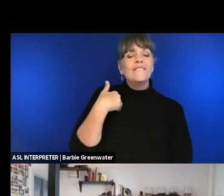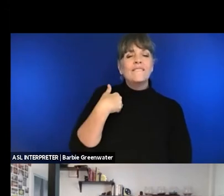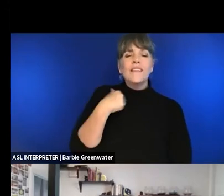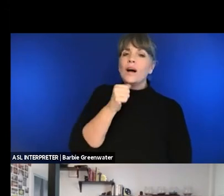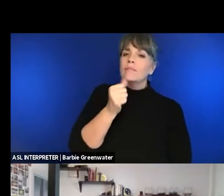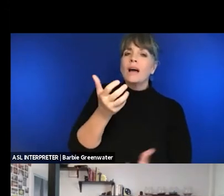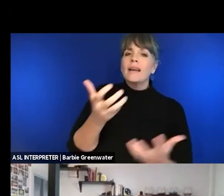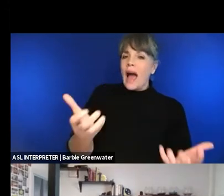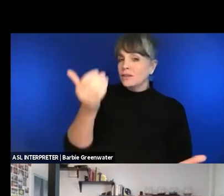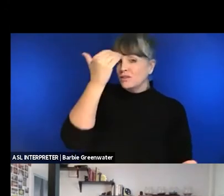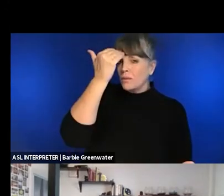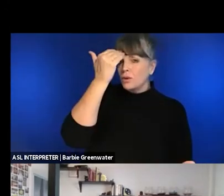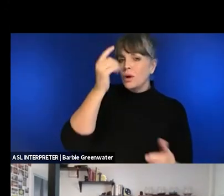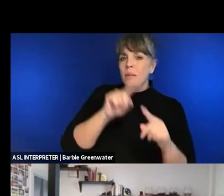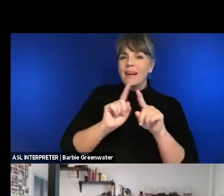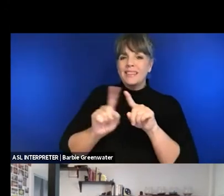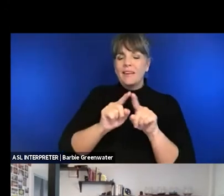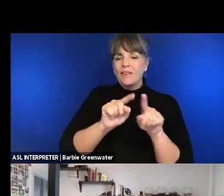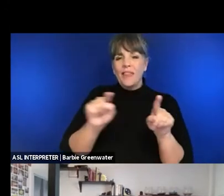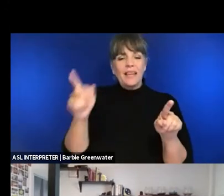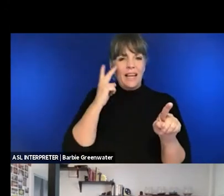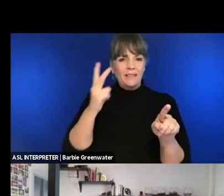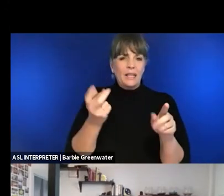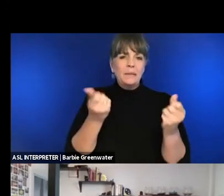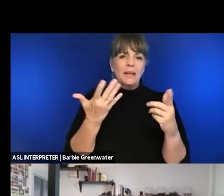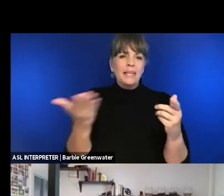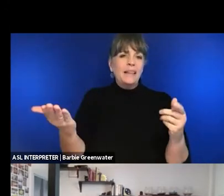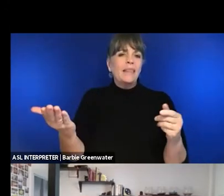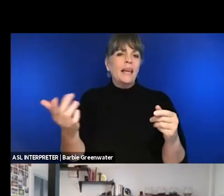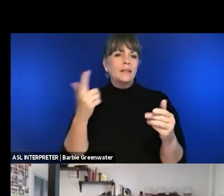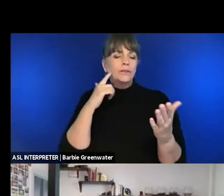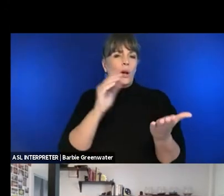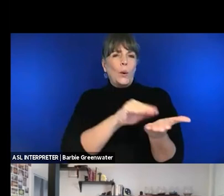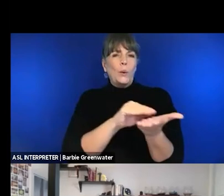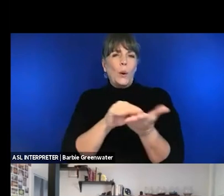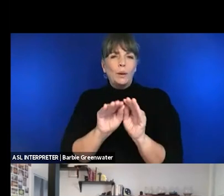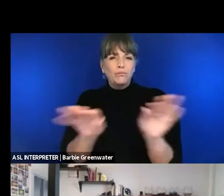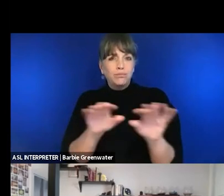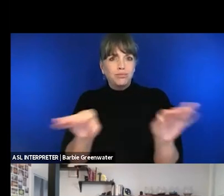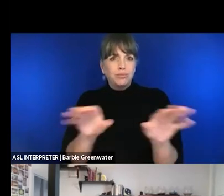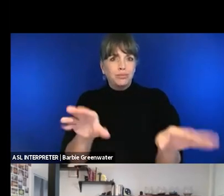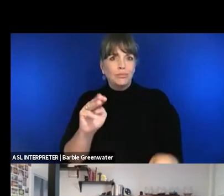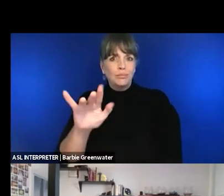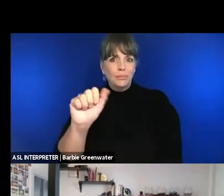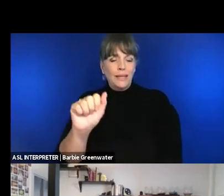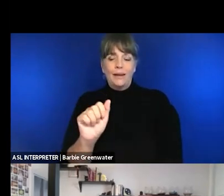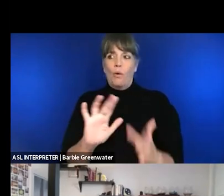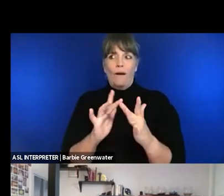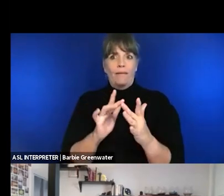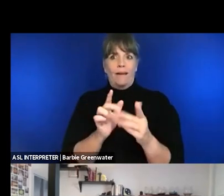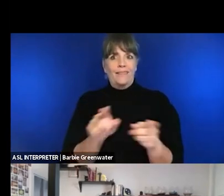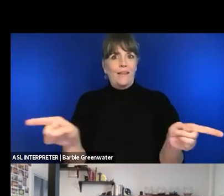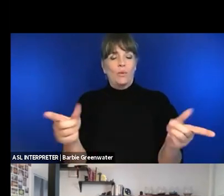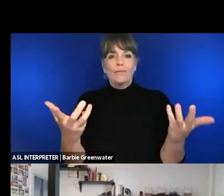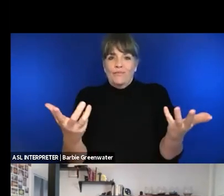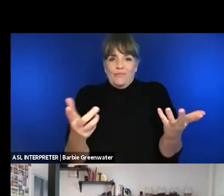of different things. So I think it's quite possible. There's so many different things that are noted with media now everywhere, even online. So I think I